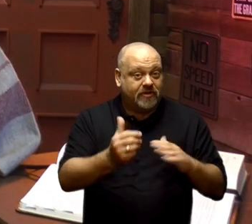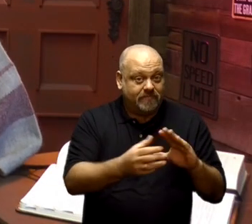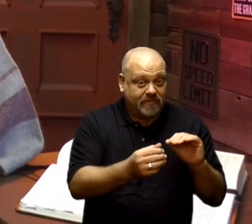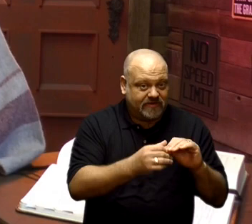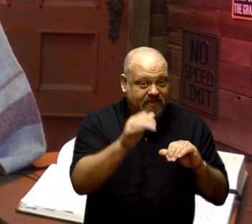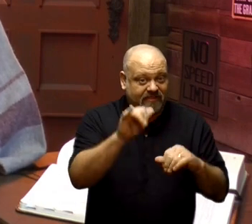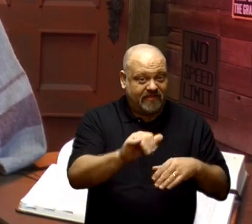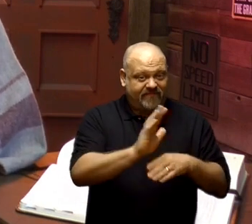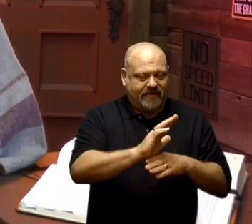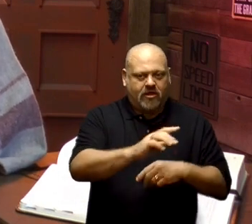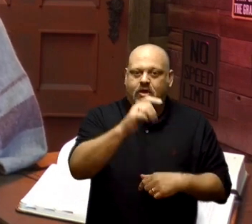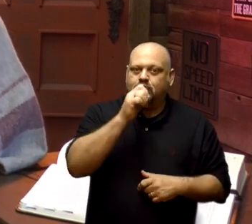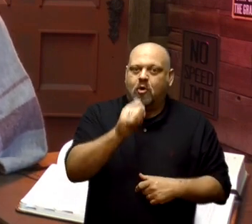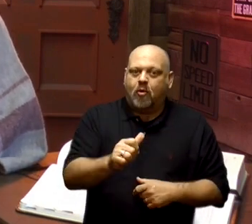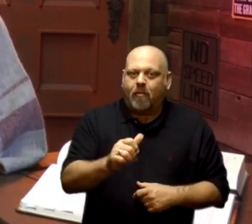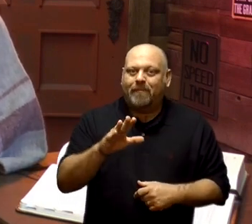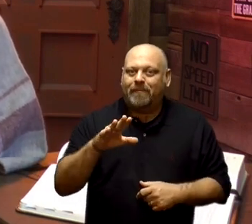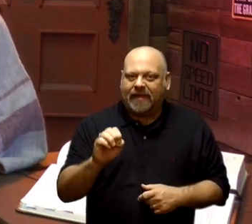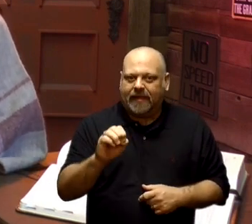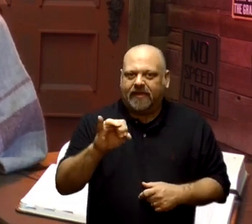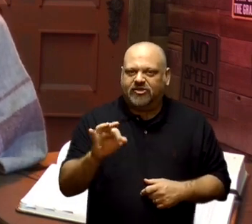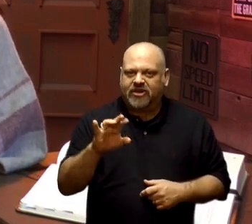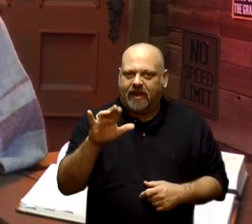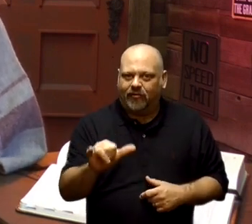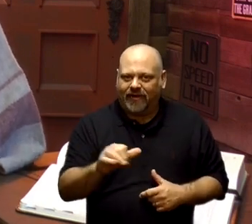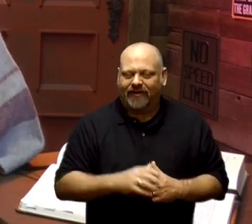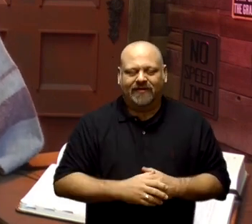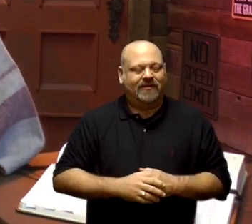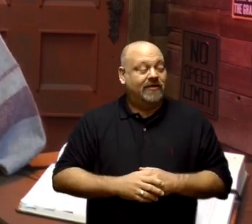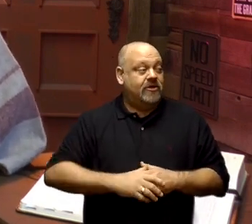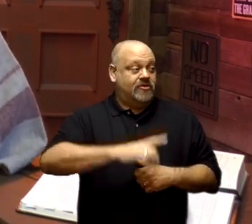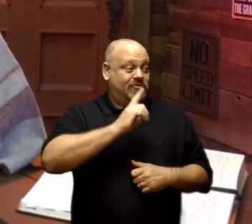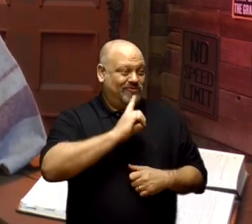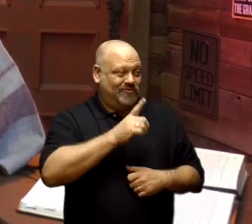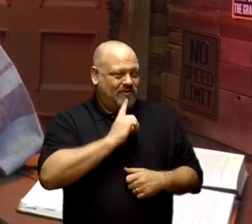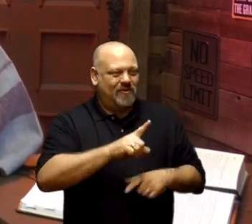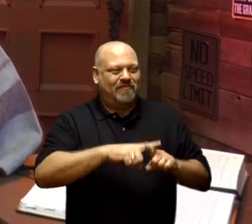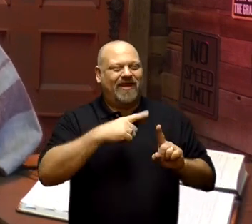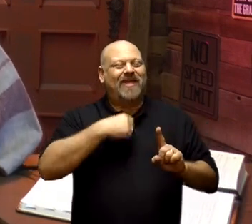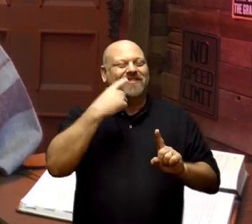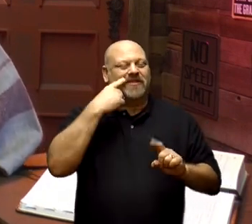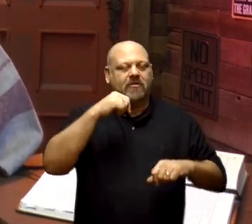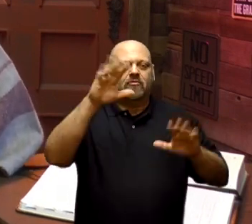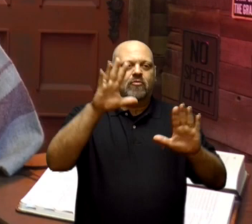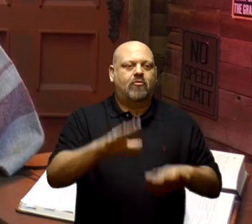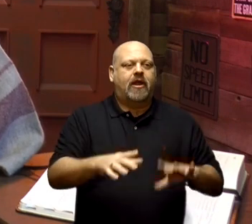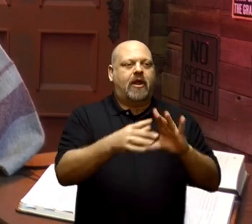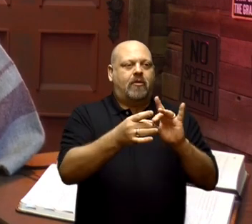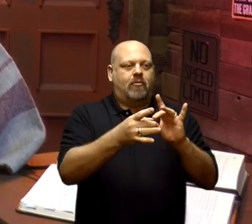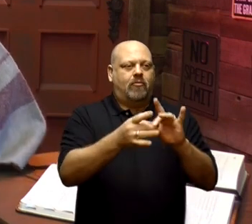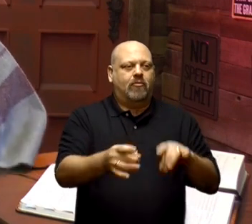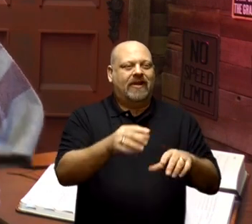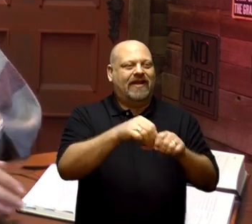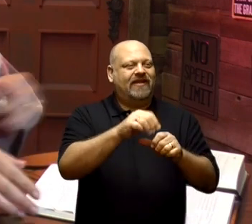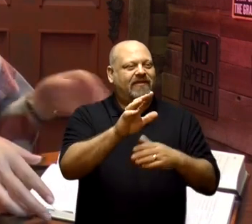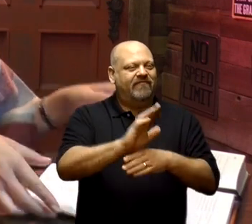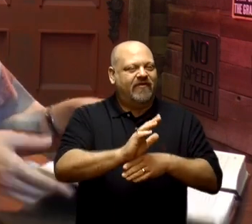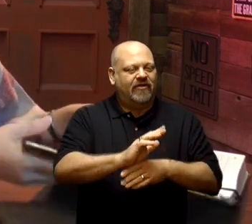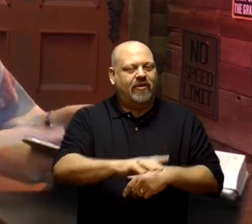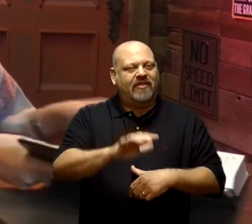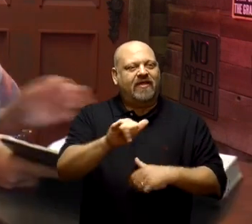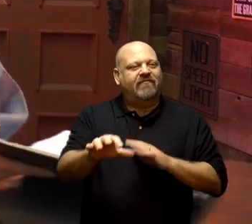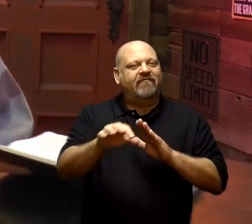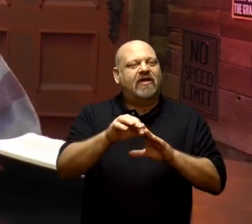There's a good message in that video. Don't be a Jerry. That's true, but I think there's even a great word in that